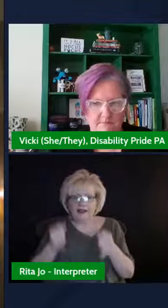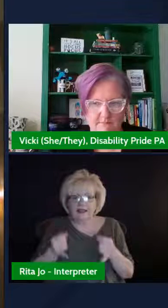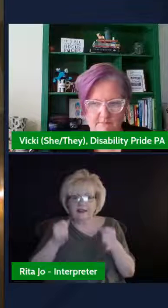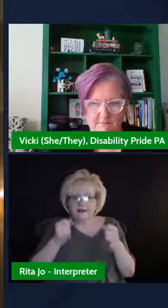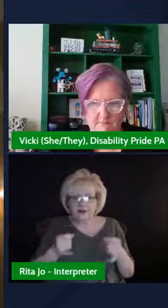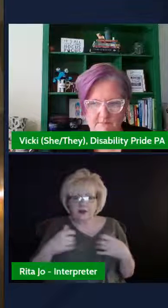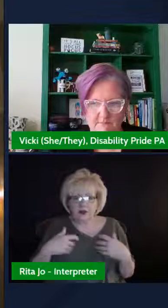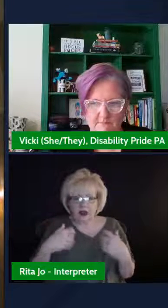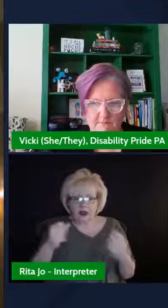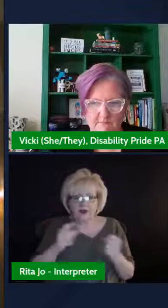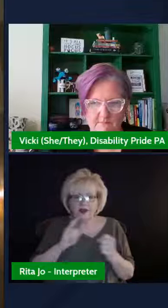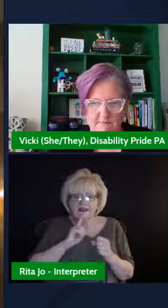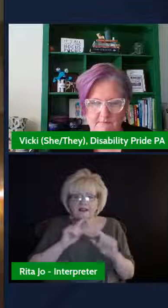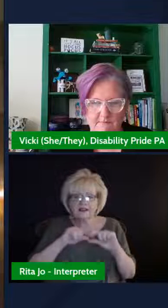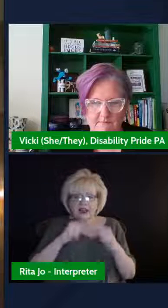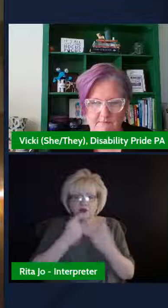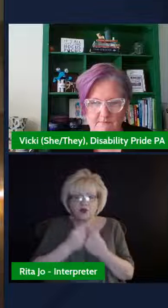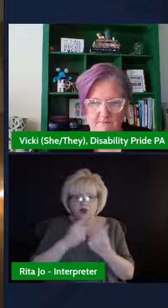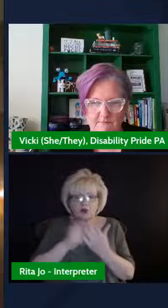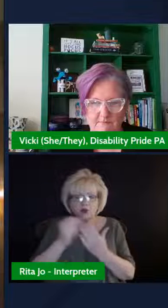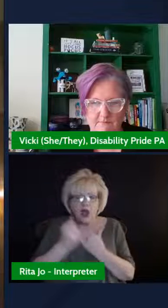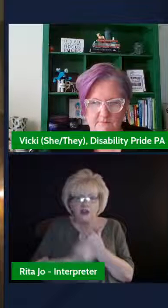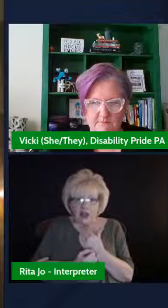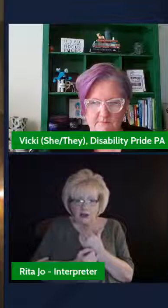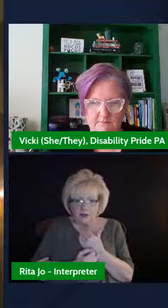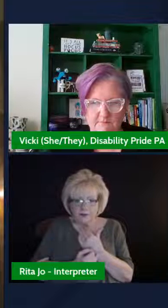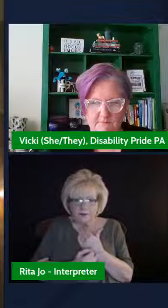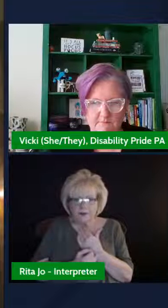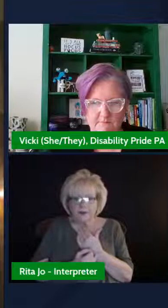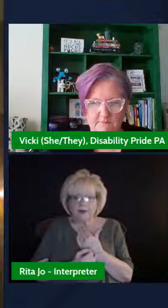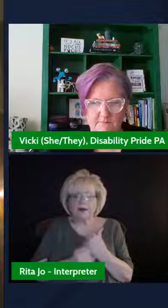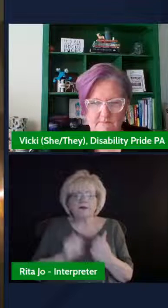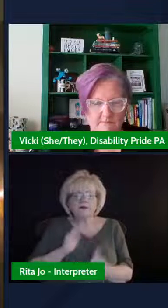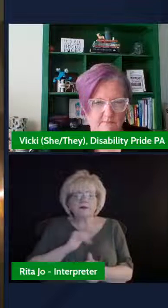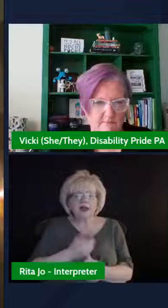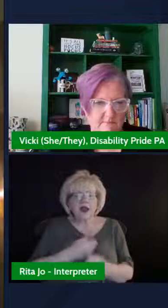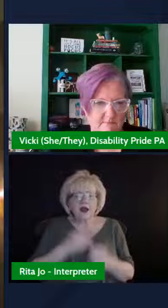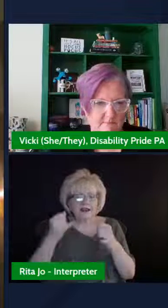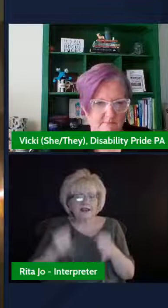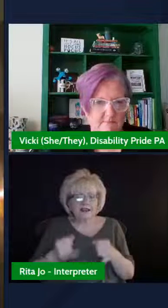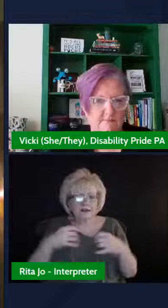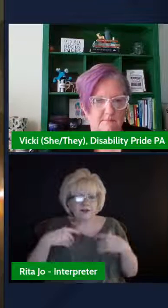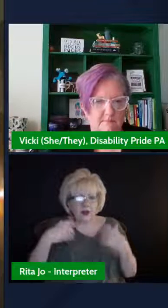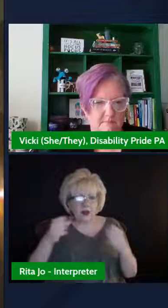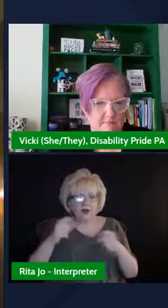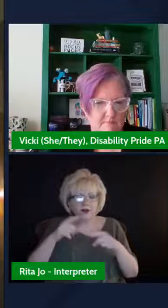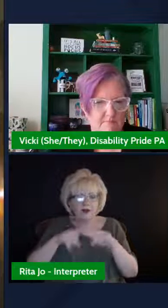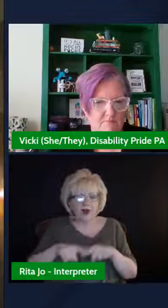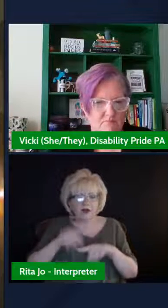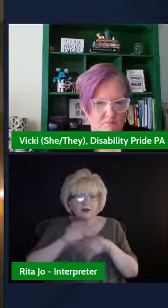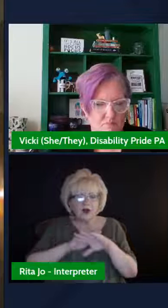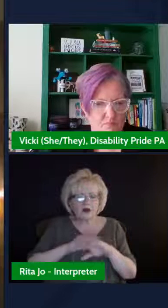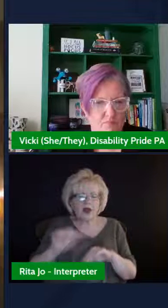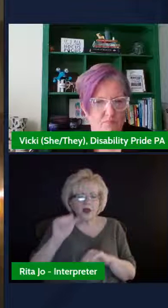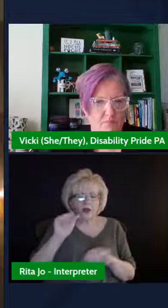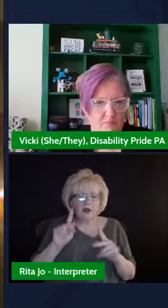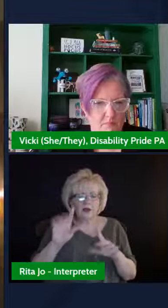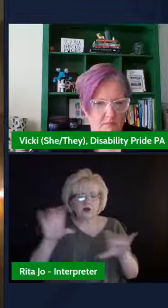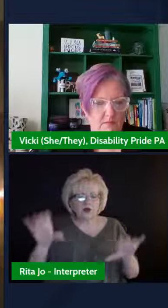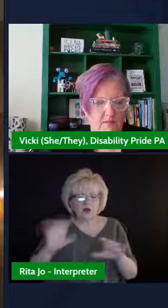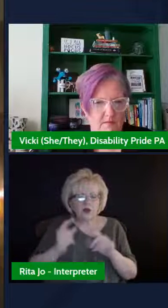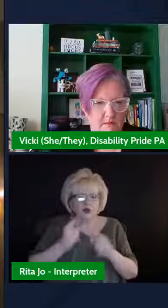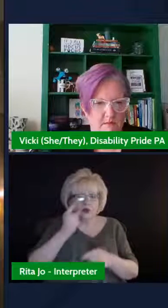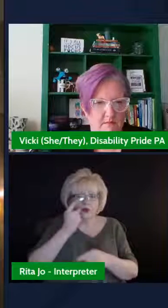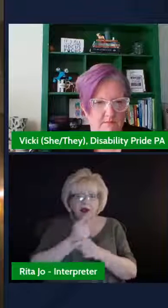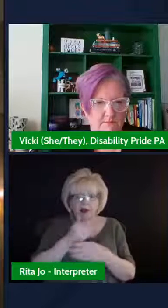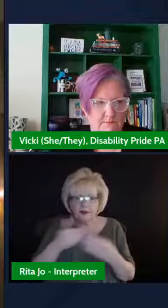is a group project, right? Our individual health relies on other people to do the right thing every single